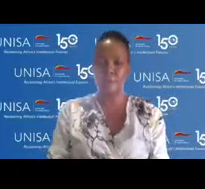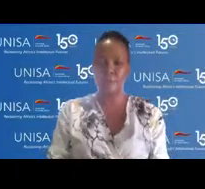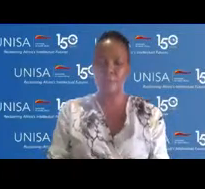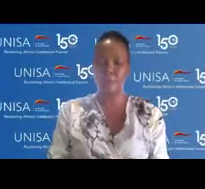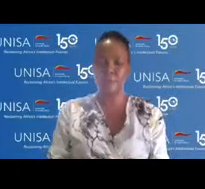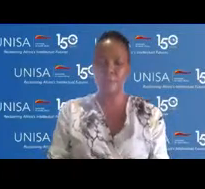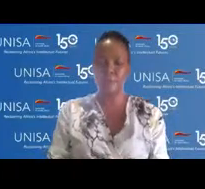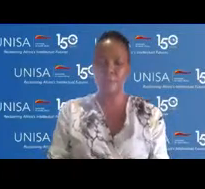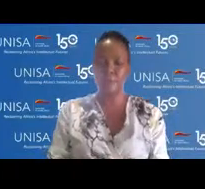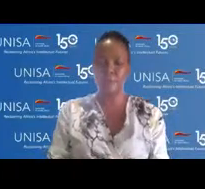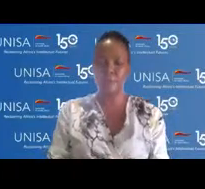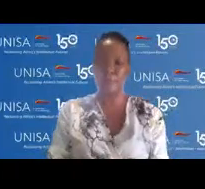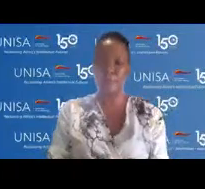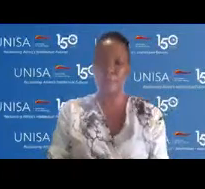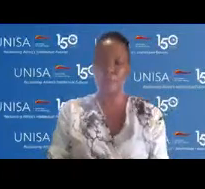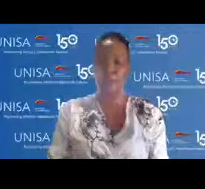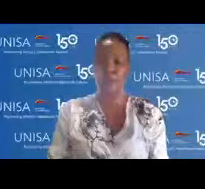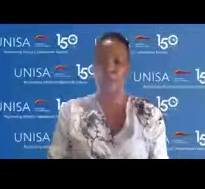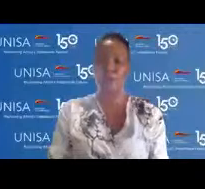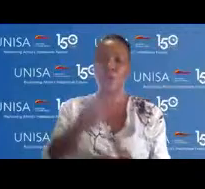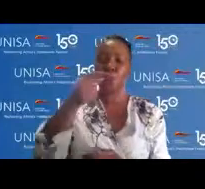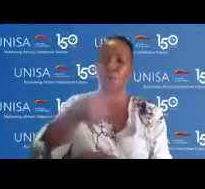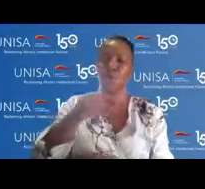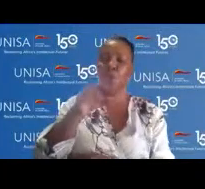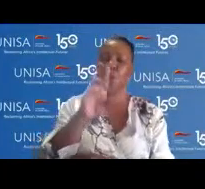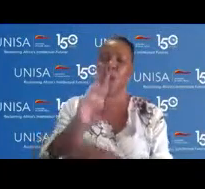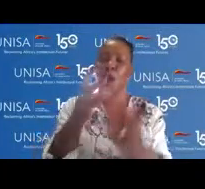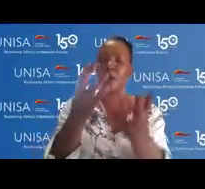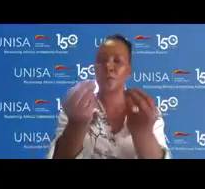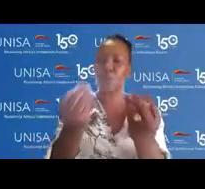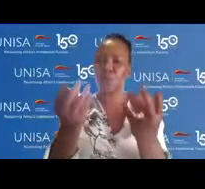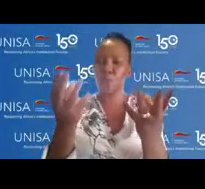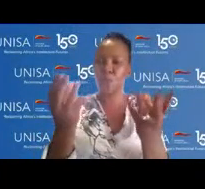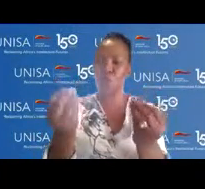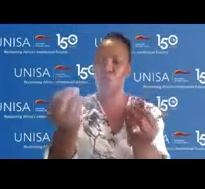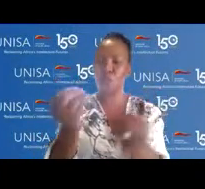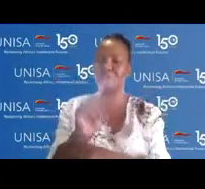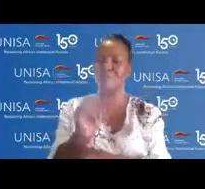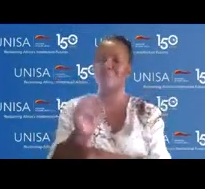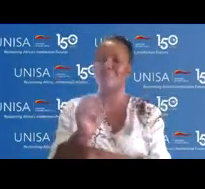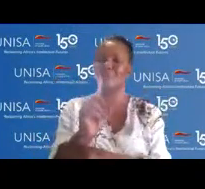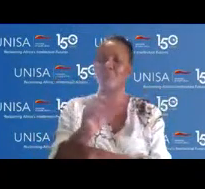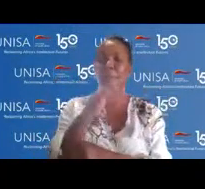question, Richard. What is a QR code? We just use the word QR. So what does it mean, Richard?